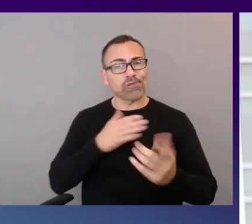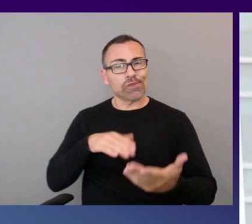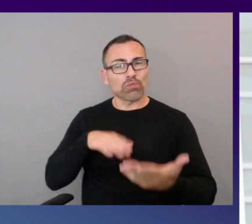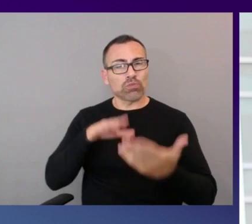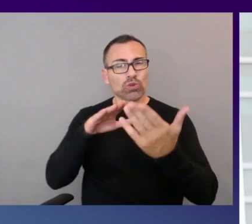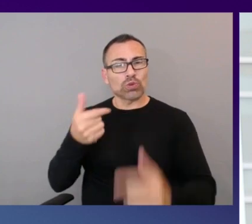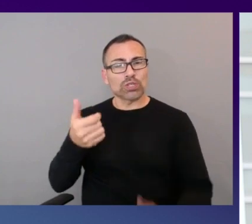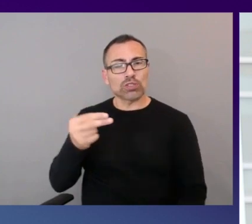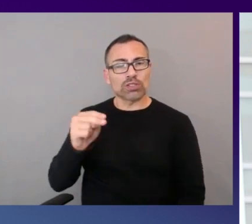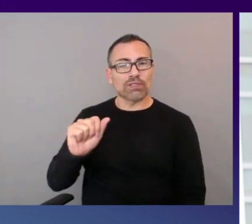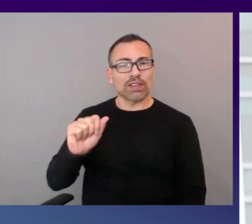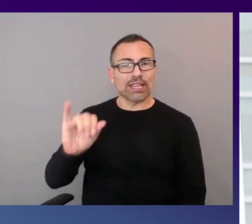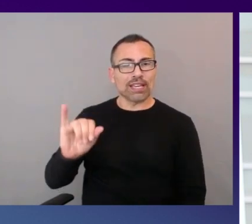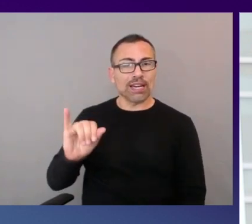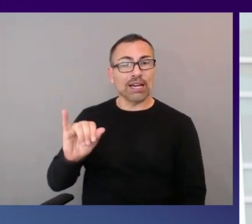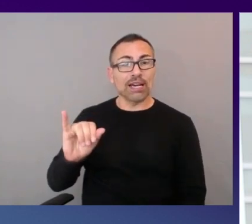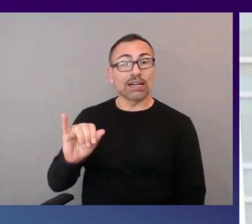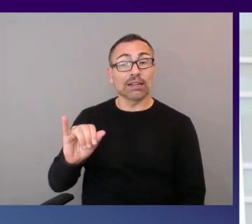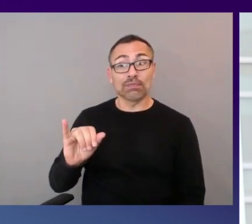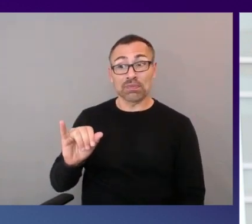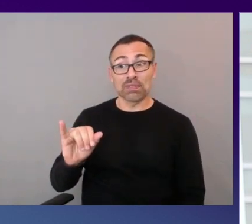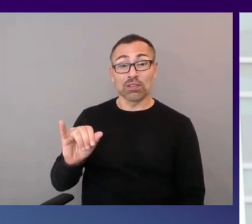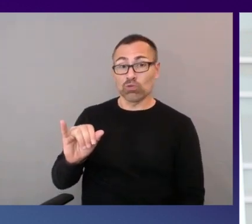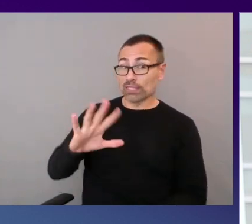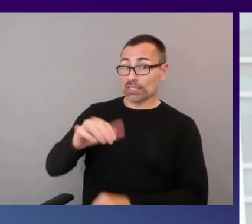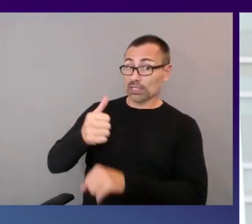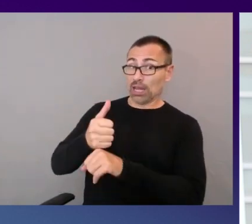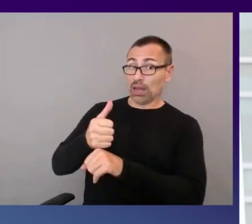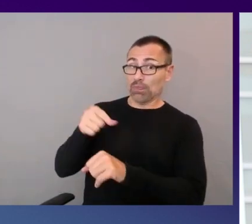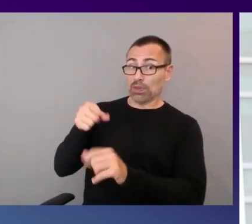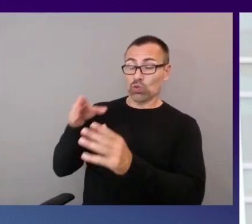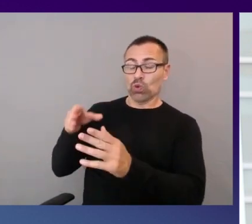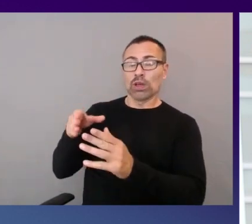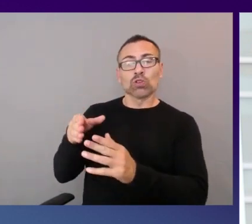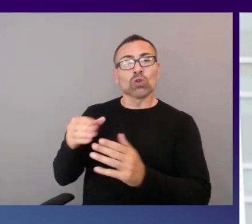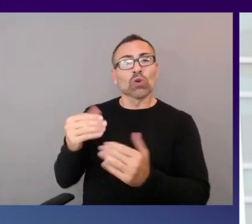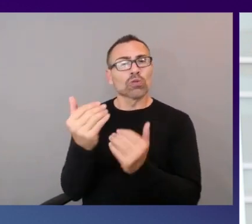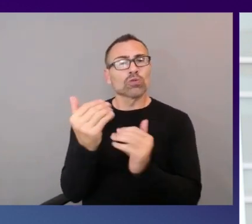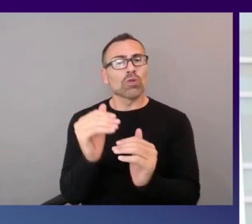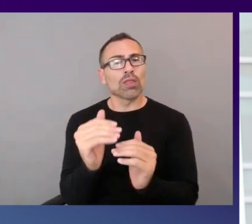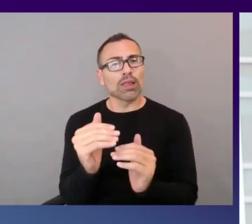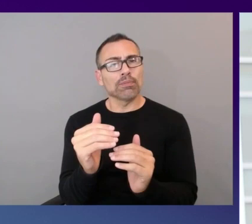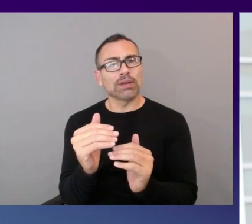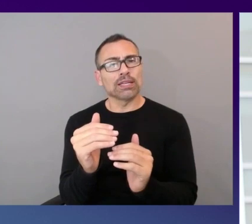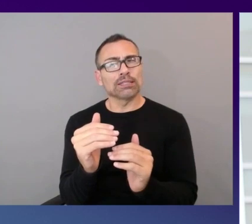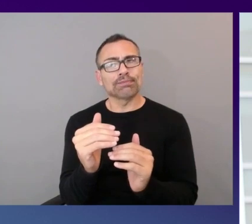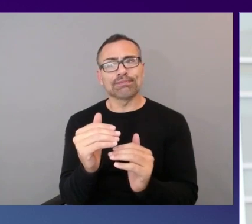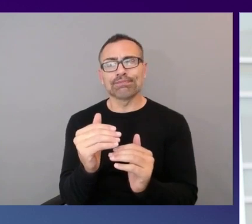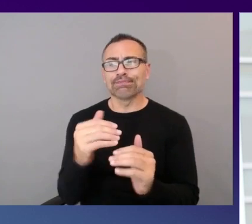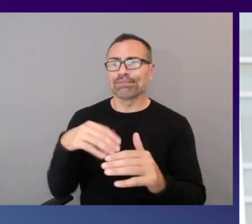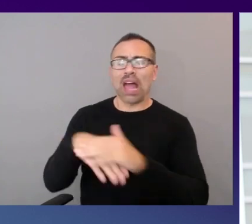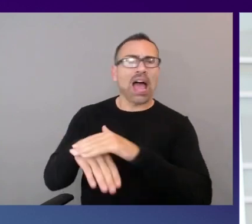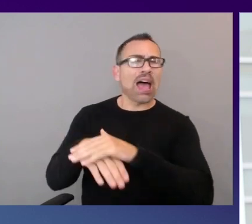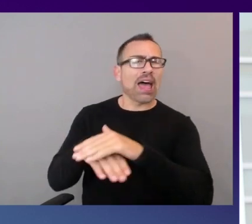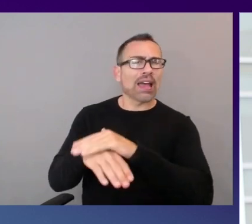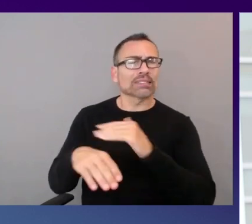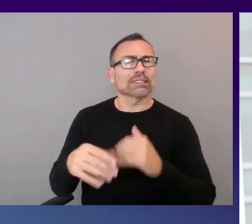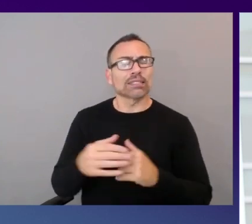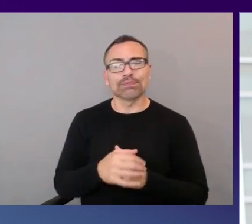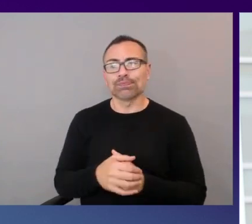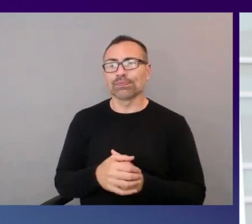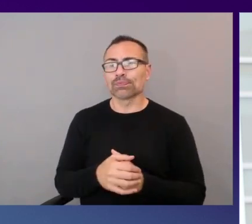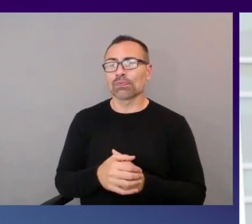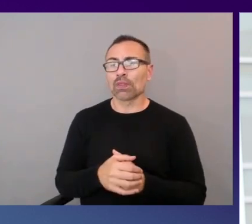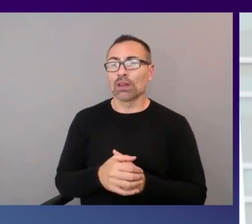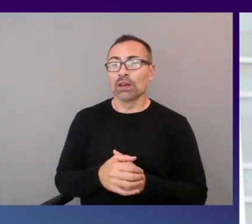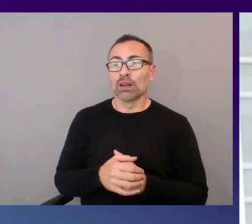is very intentional by design to limit that kind of access. So a